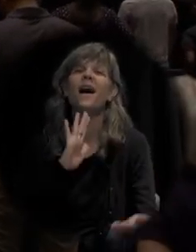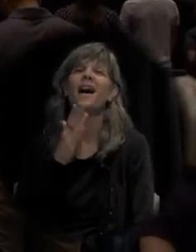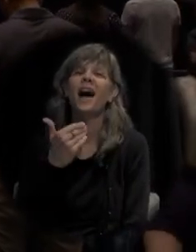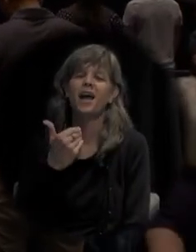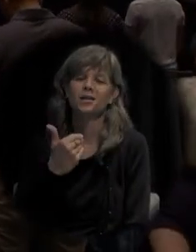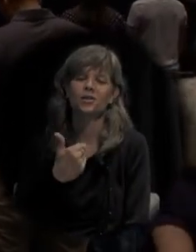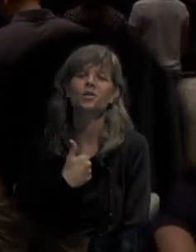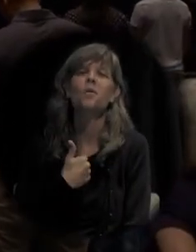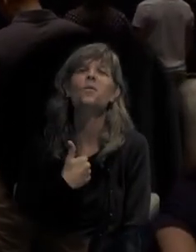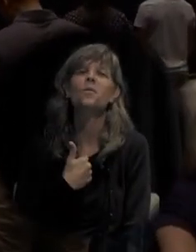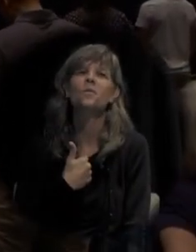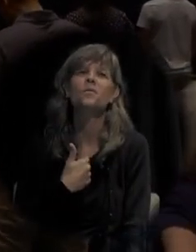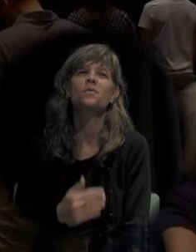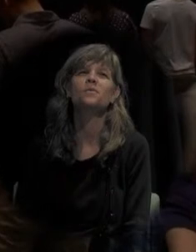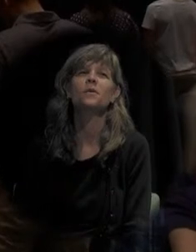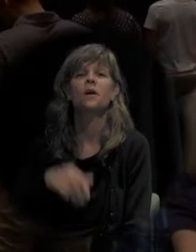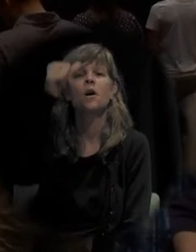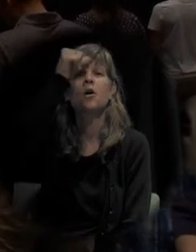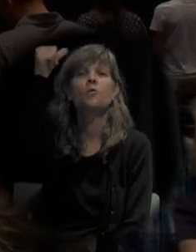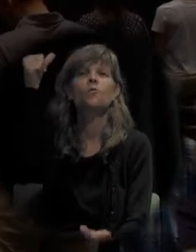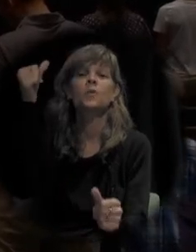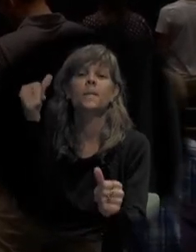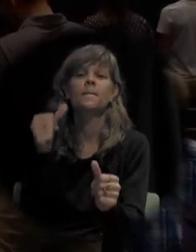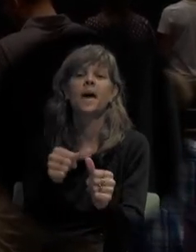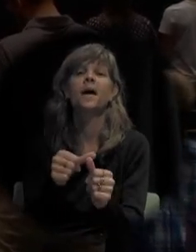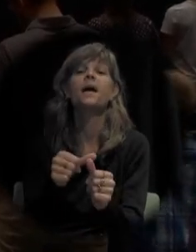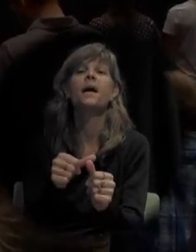Arise, my soul,